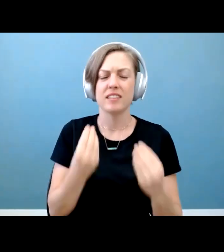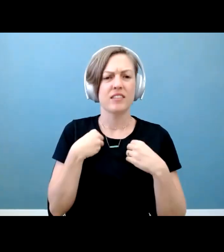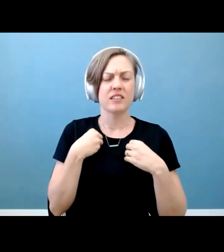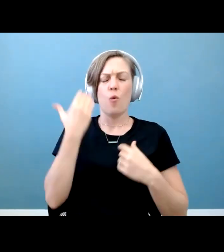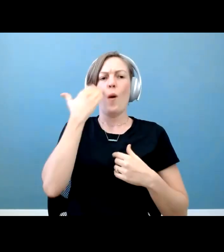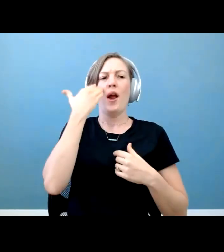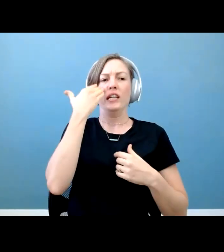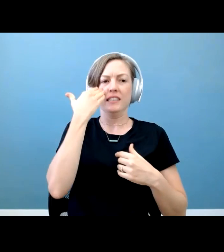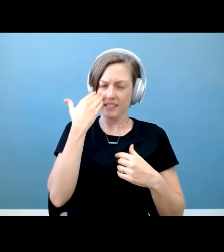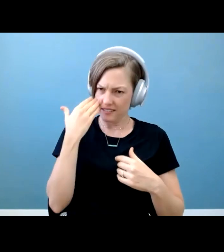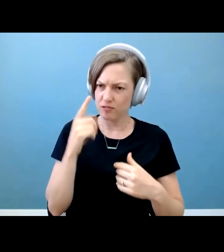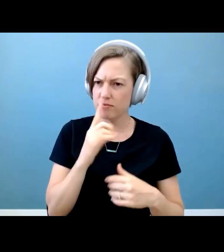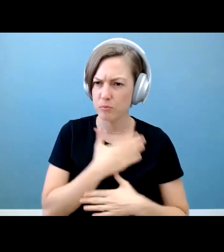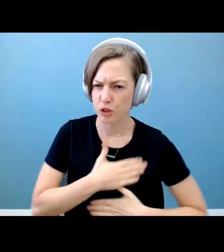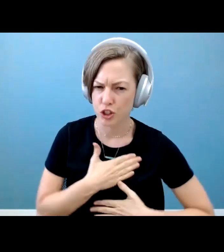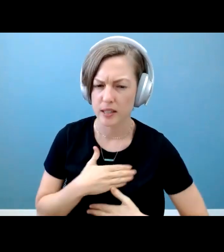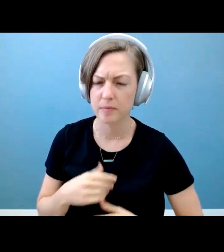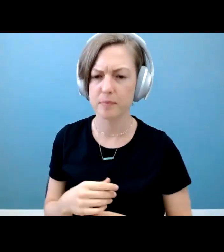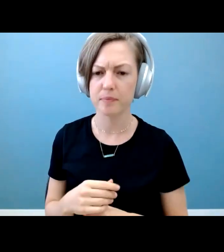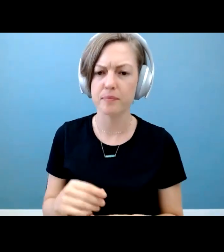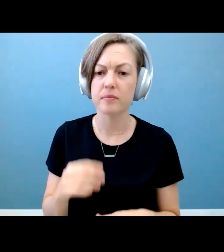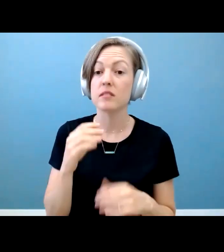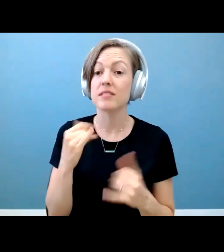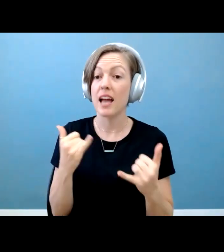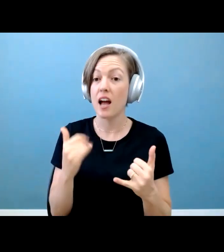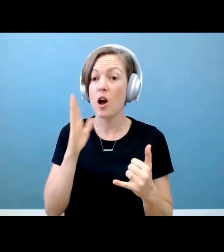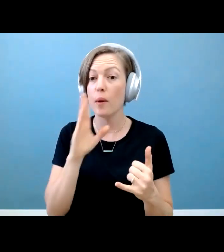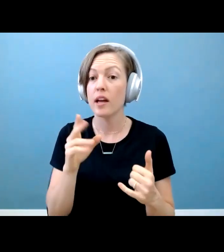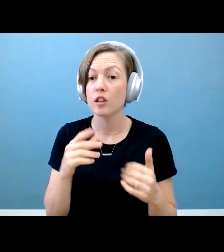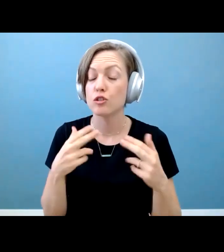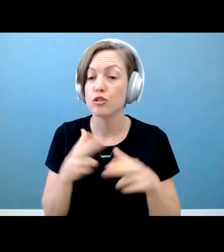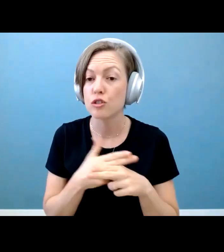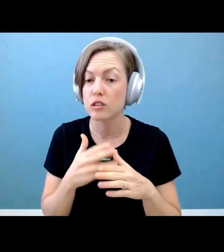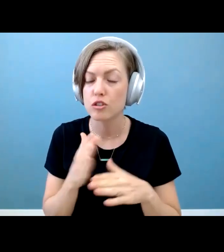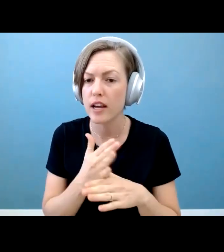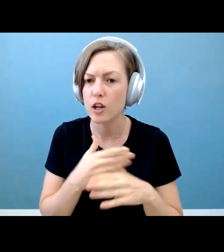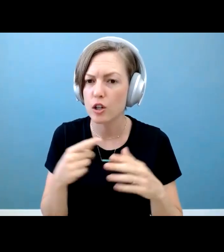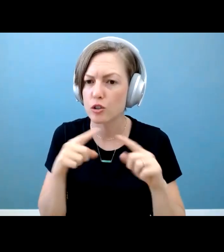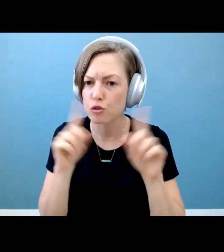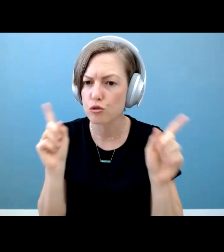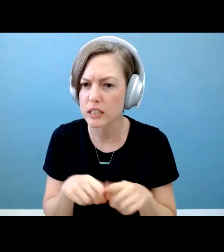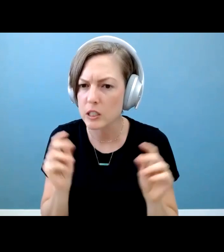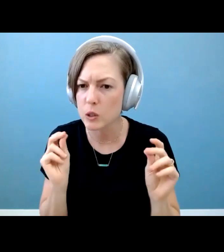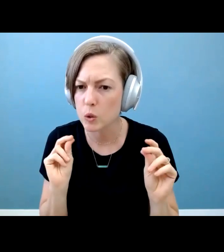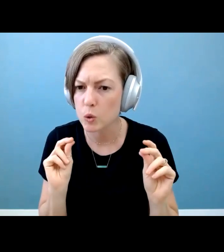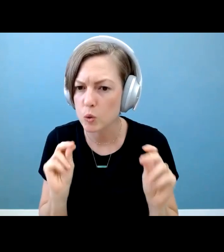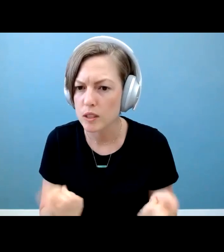really appreciate that. I'm just going to screen share quickly. Let's